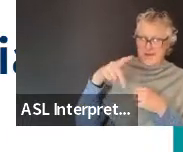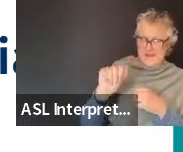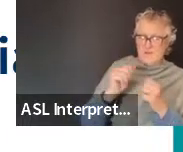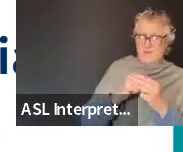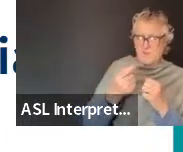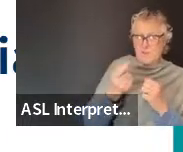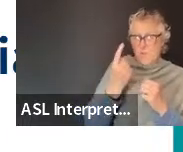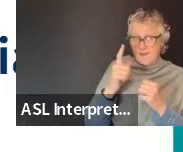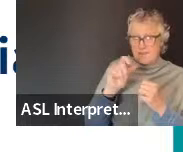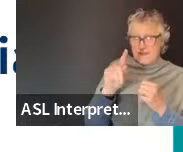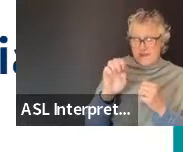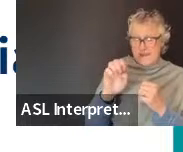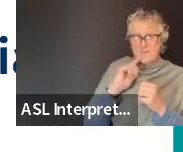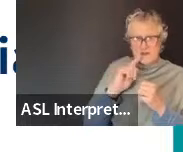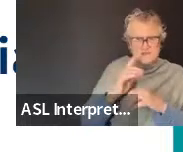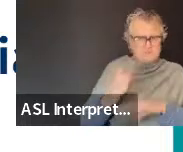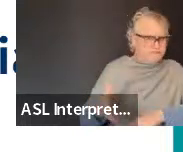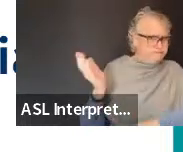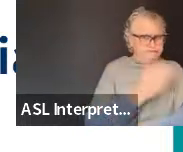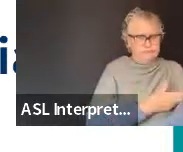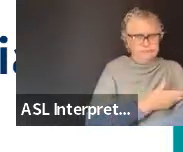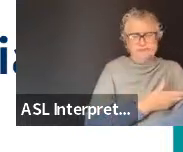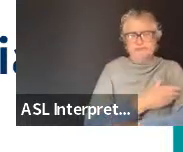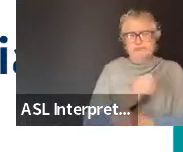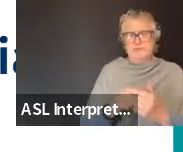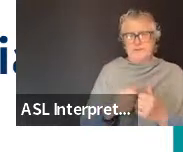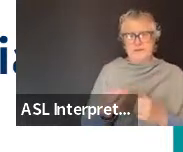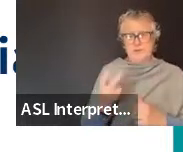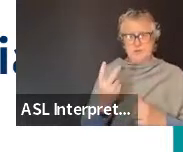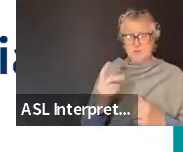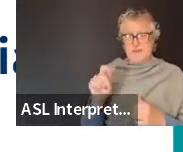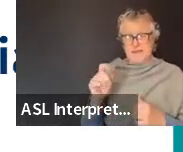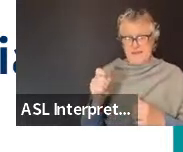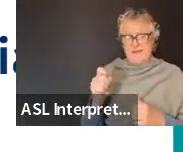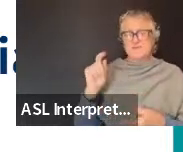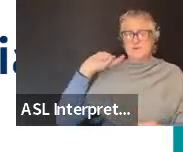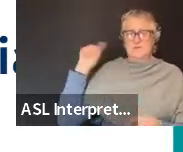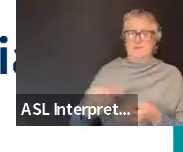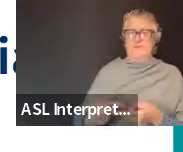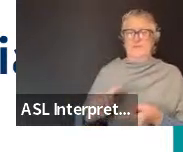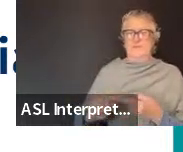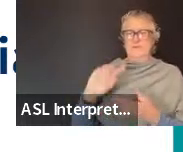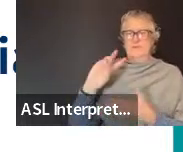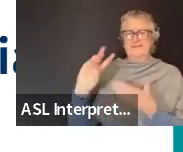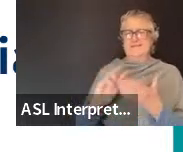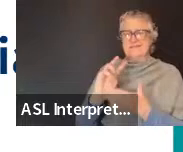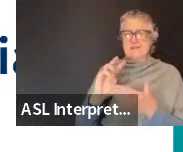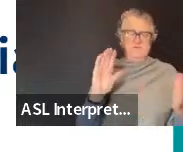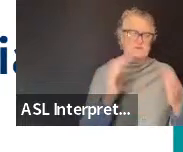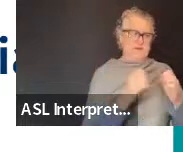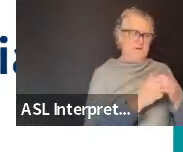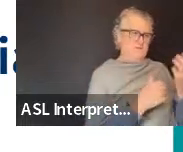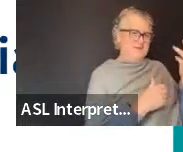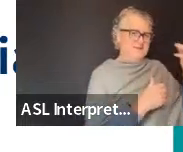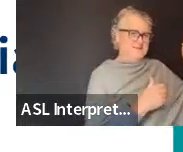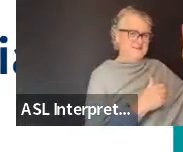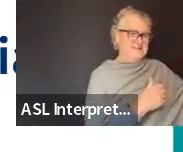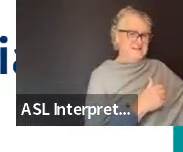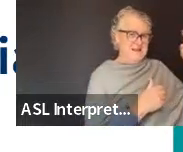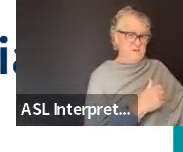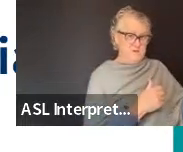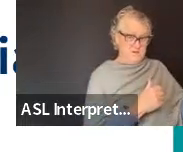there's significant improvement with the 2 auxiliary lane. It reduces it to 6 hours compared to the 14 hours of the no build. But the